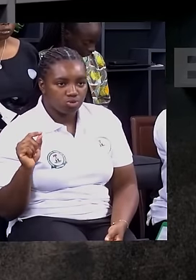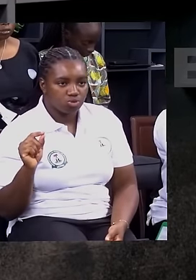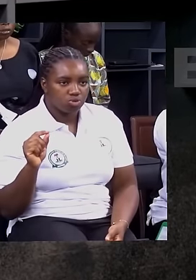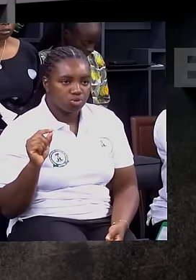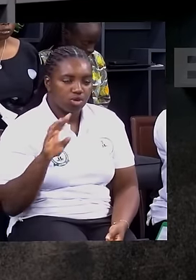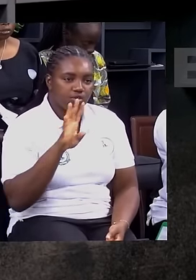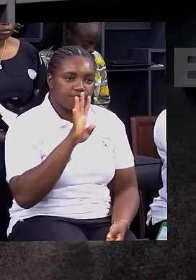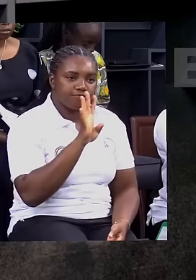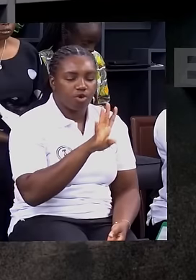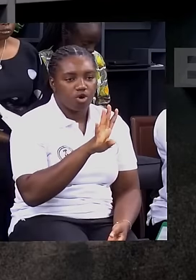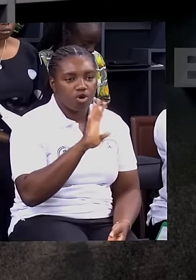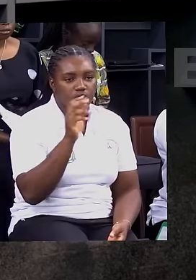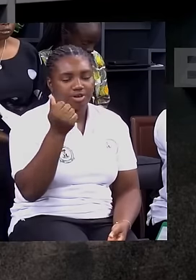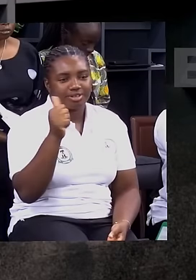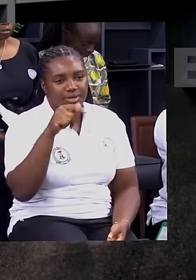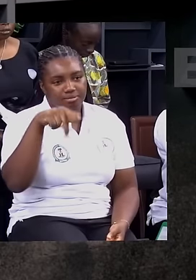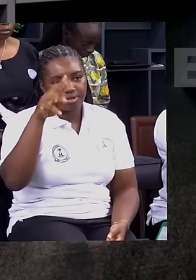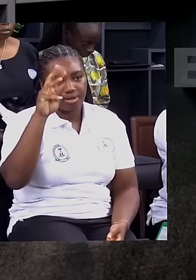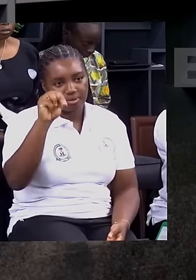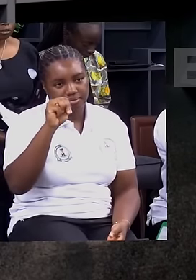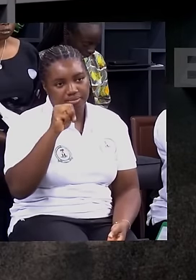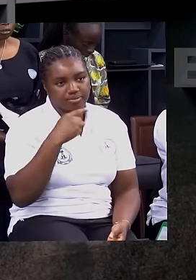22, 4:10 p.m.